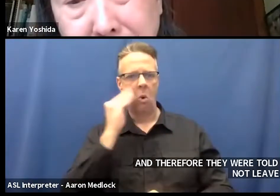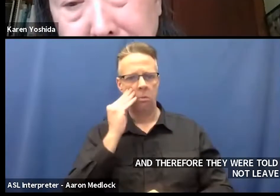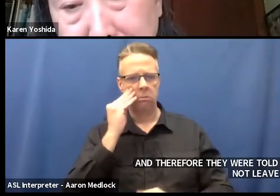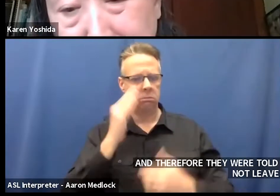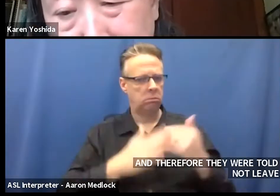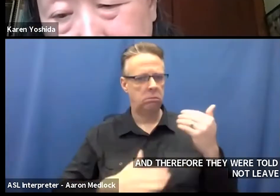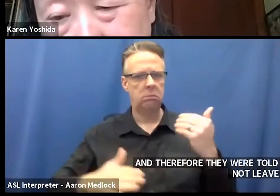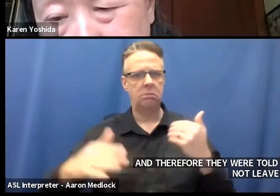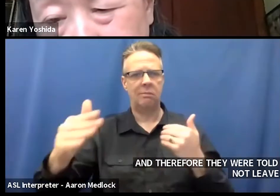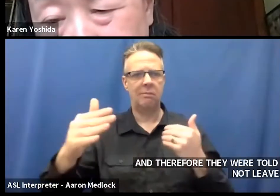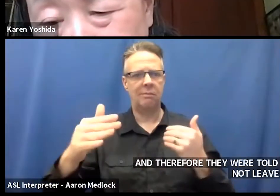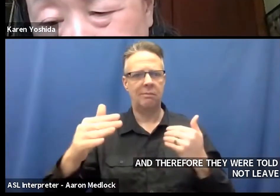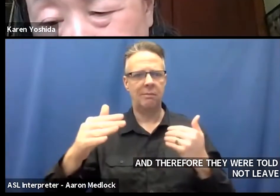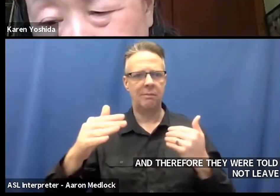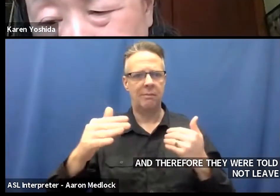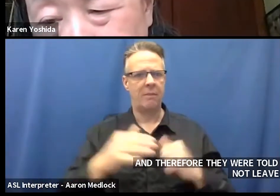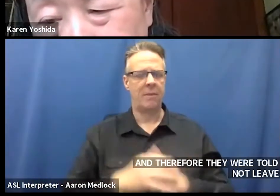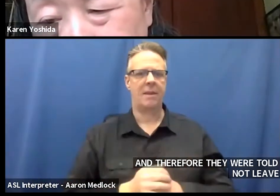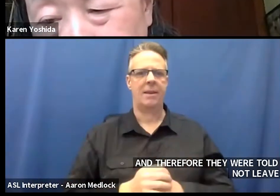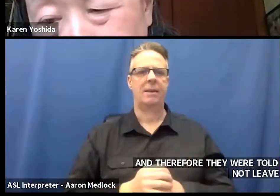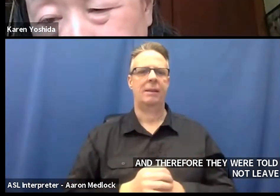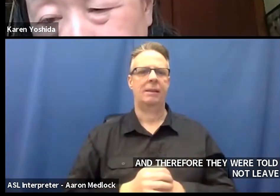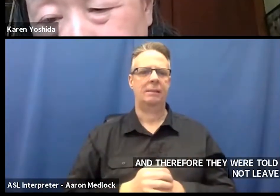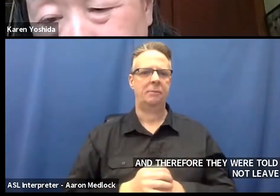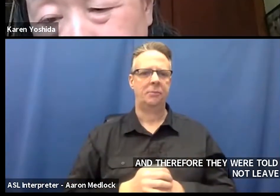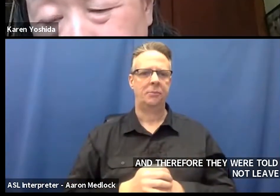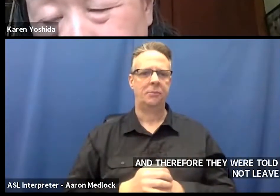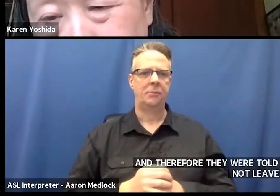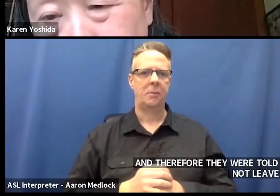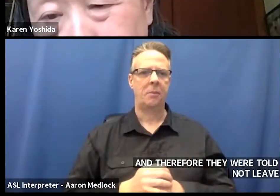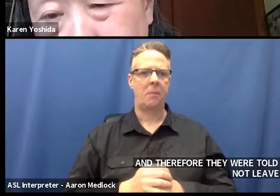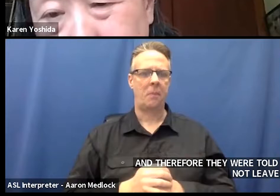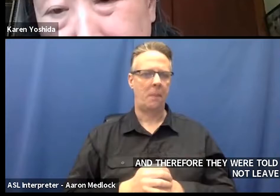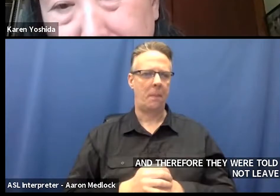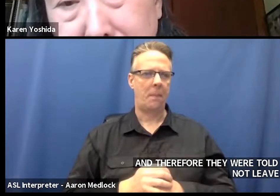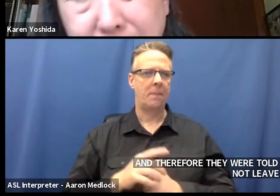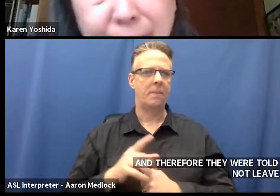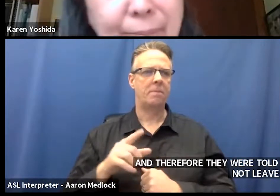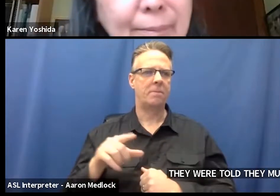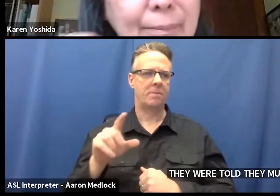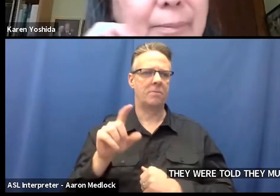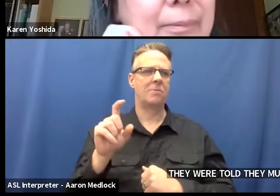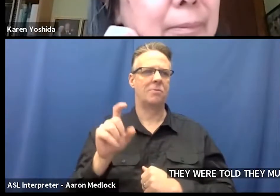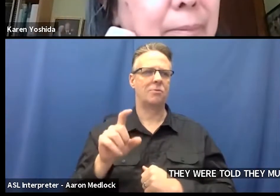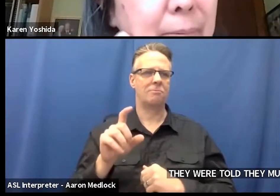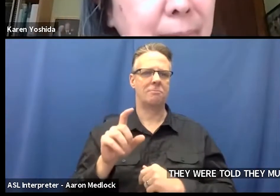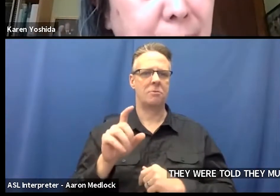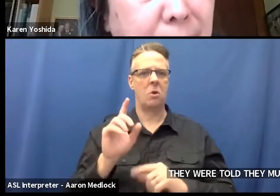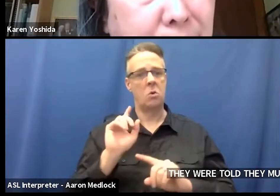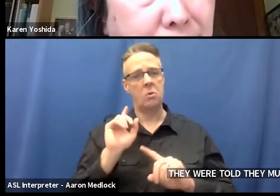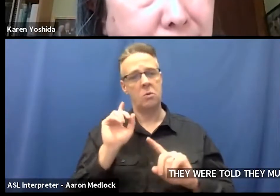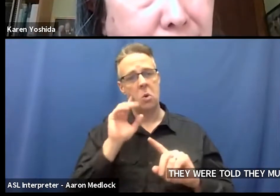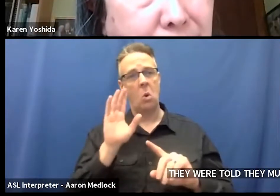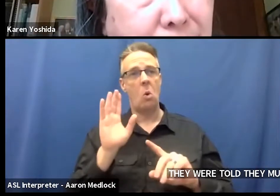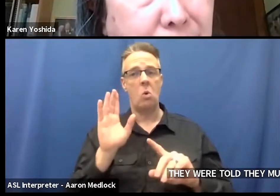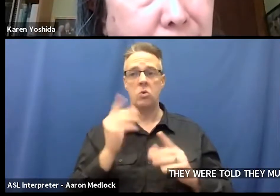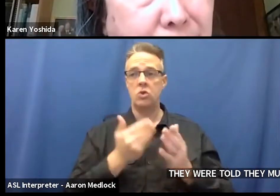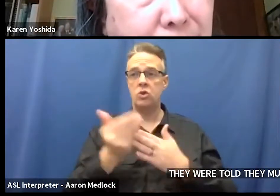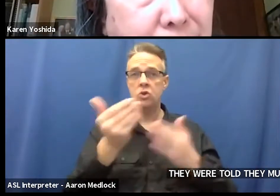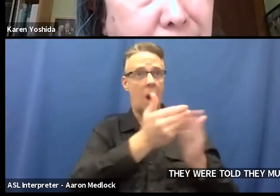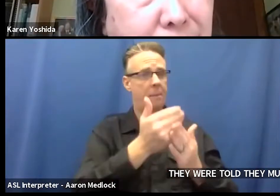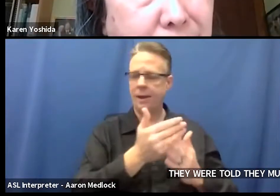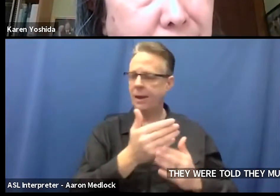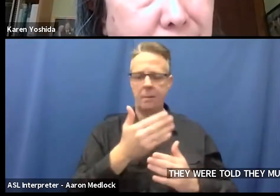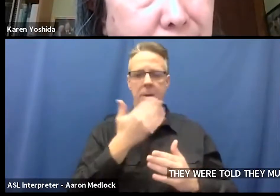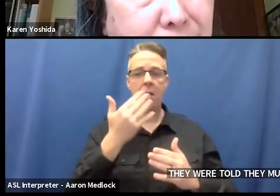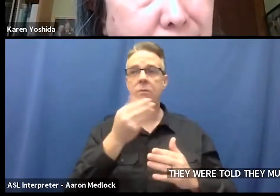people leave their house, and that they should get, shopping left outside their